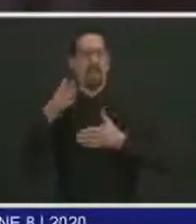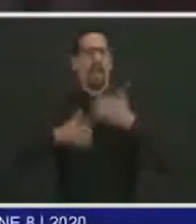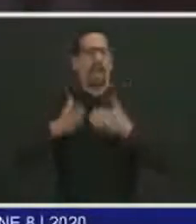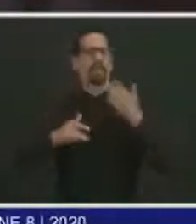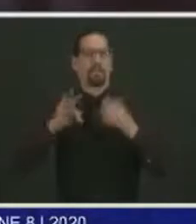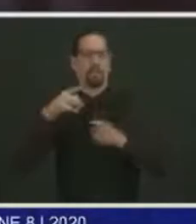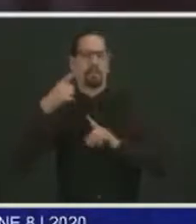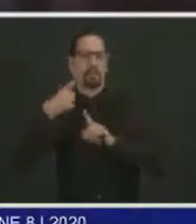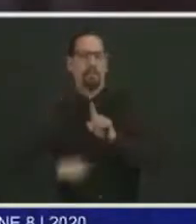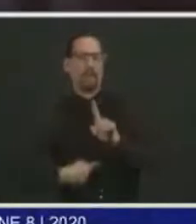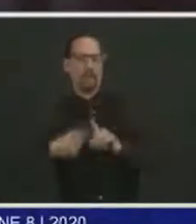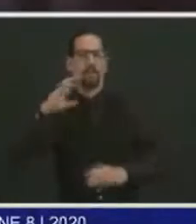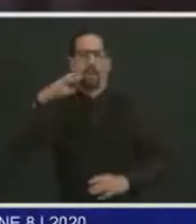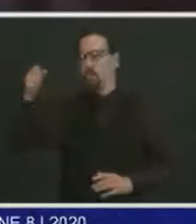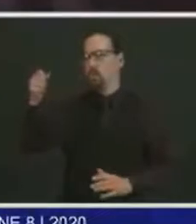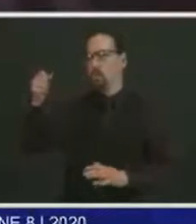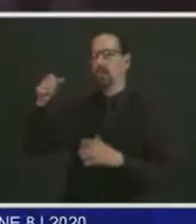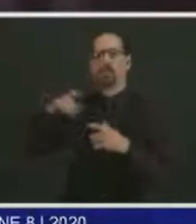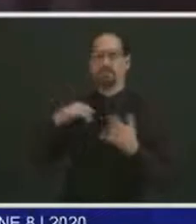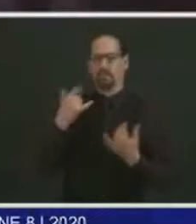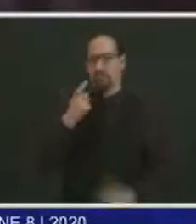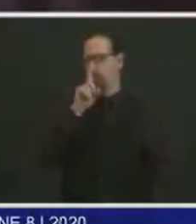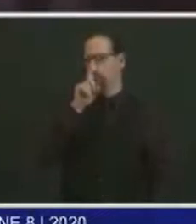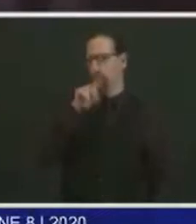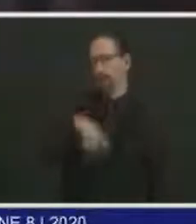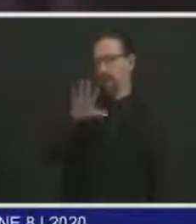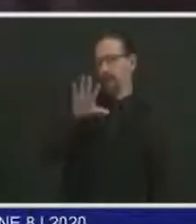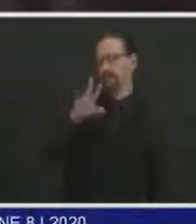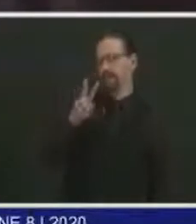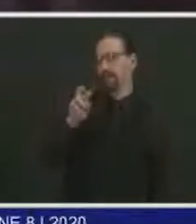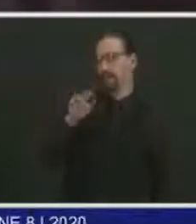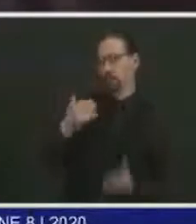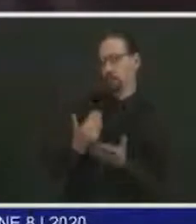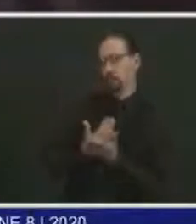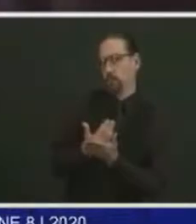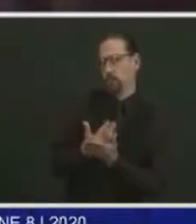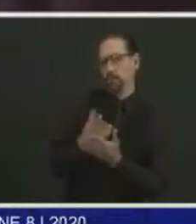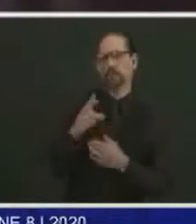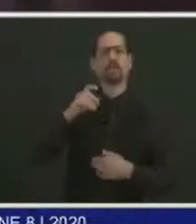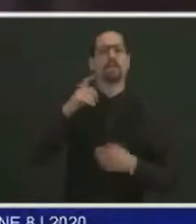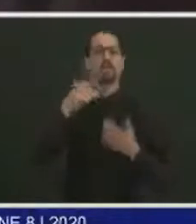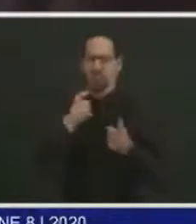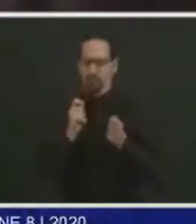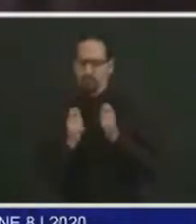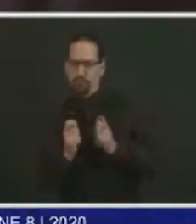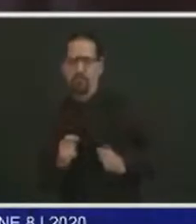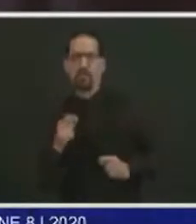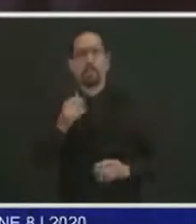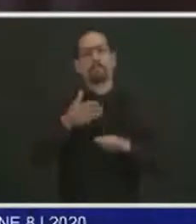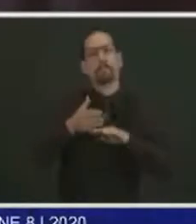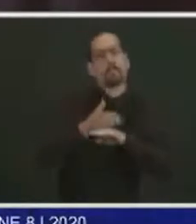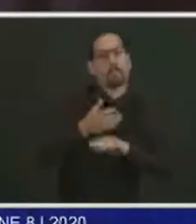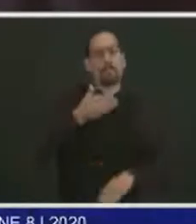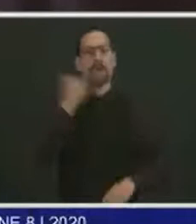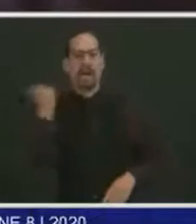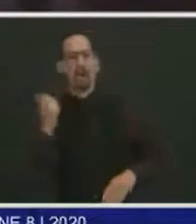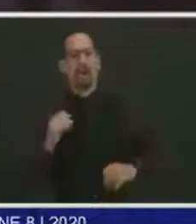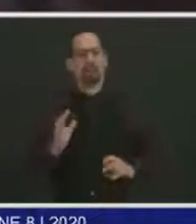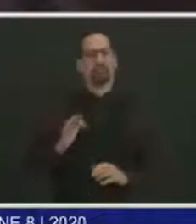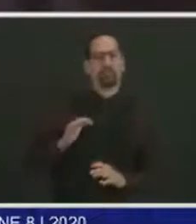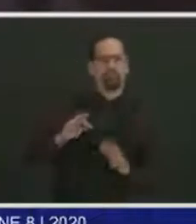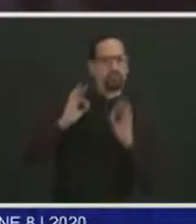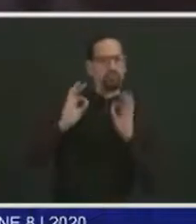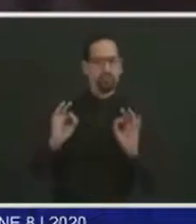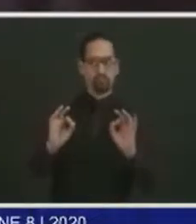We're calling it version 1.5. It's got some improvements to it, a little bit easier to use, on an